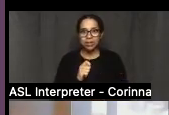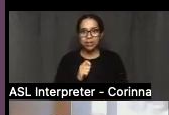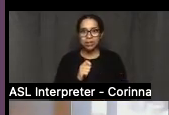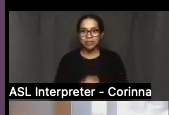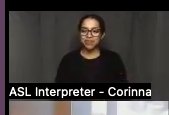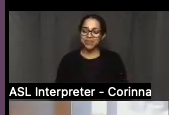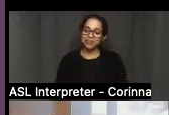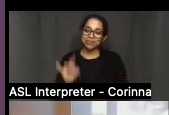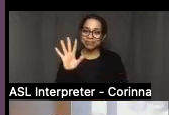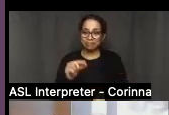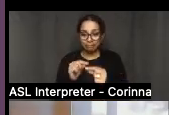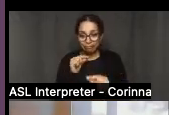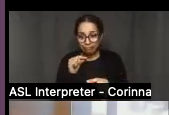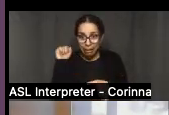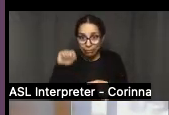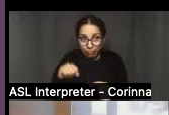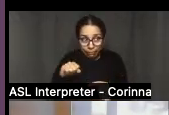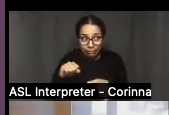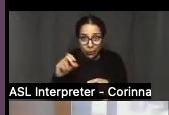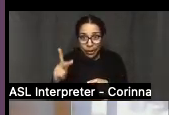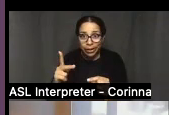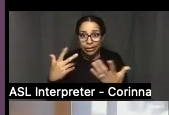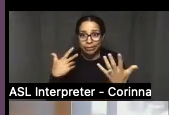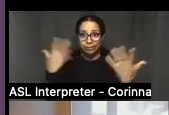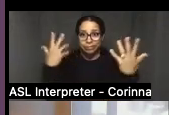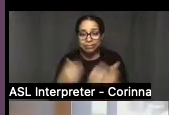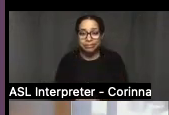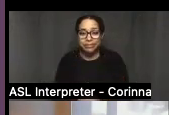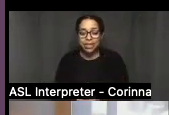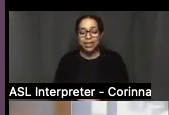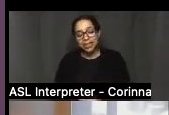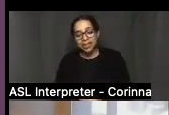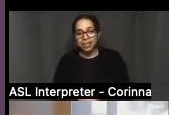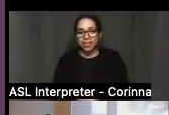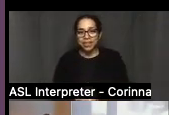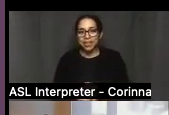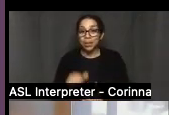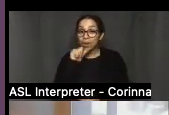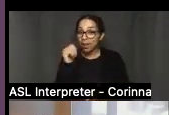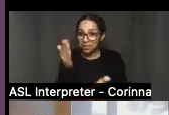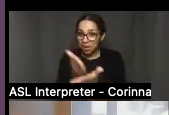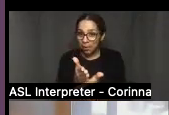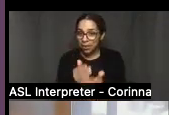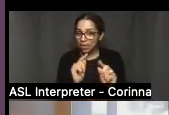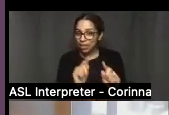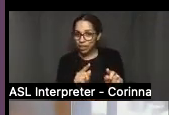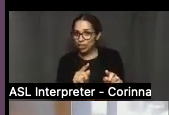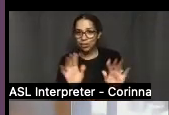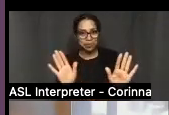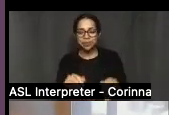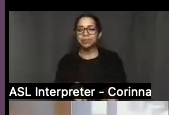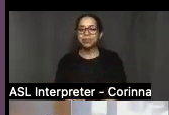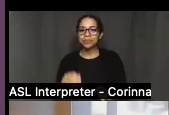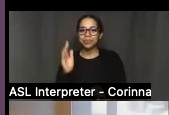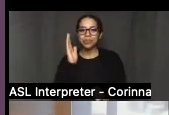okay, well, I'll just bend down. Okay, so we're not stopping here. We're actually going to be